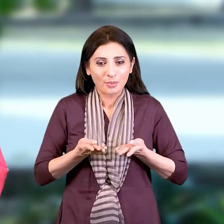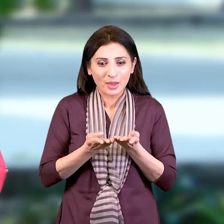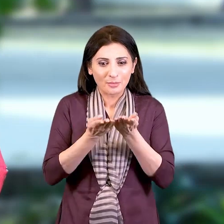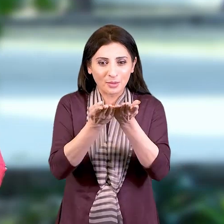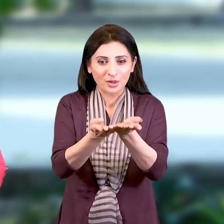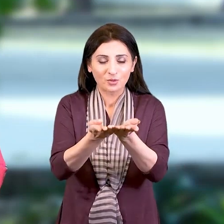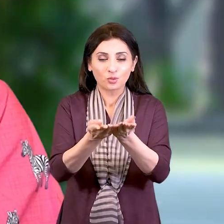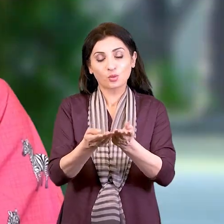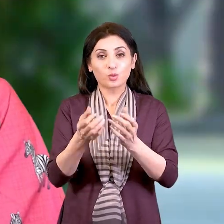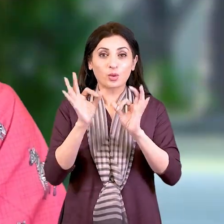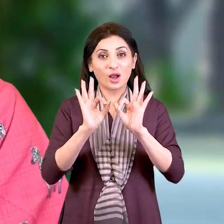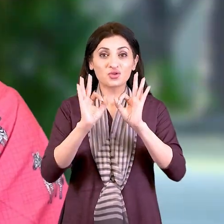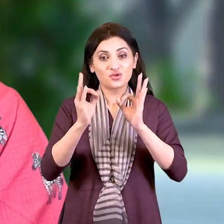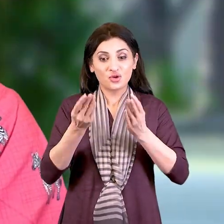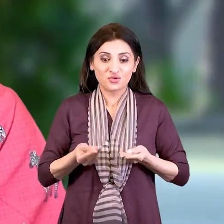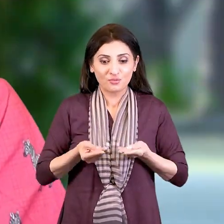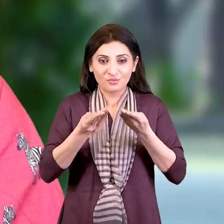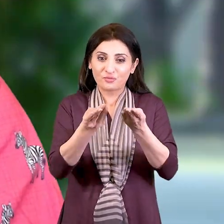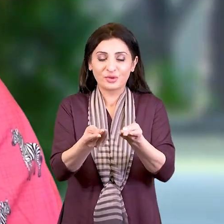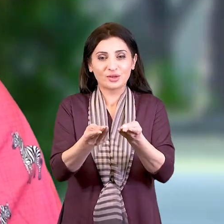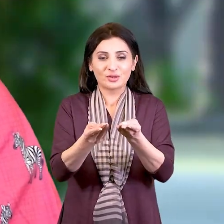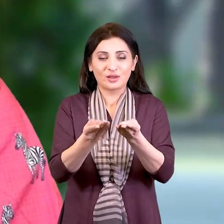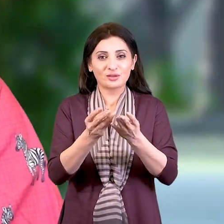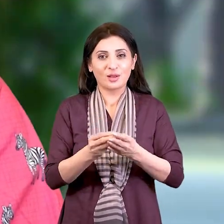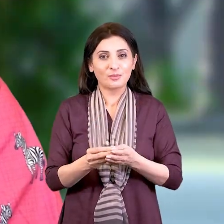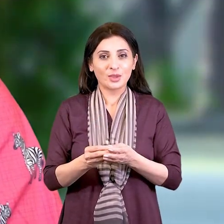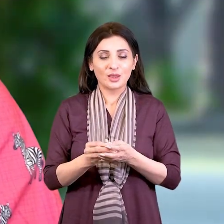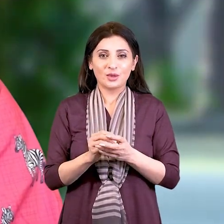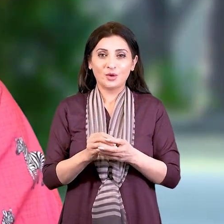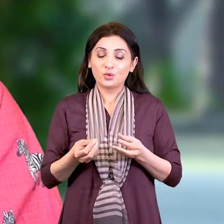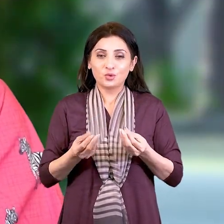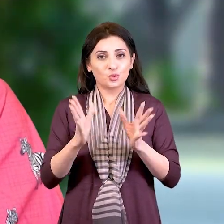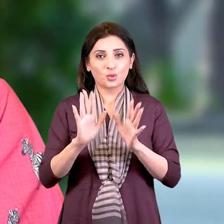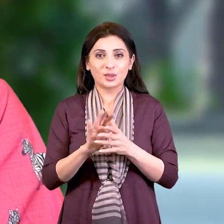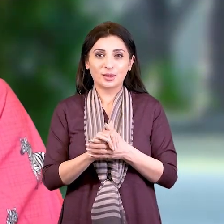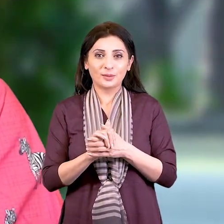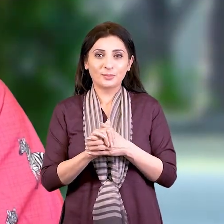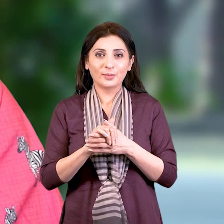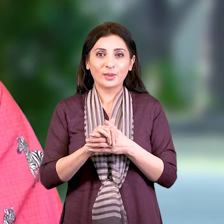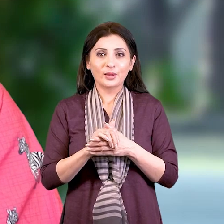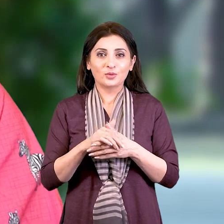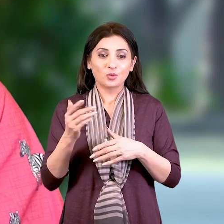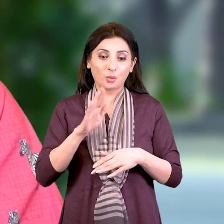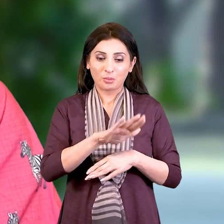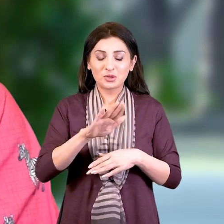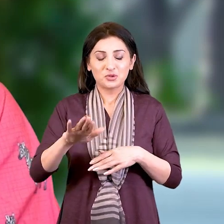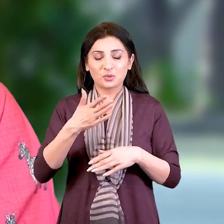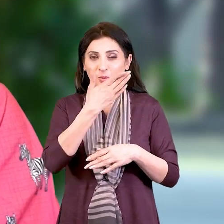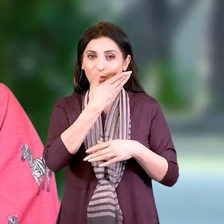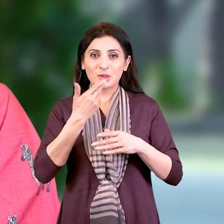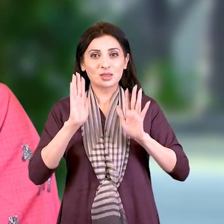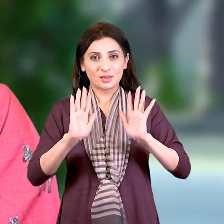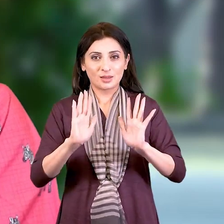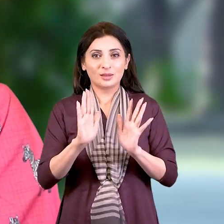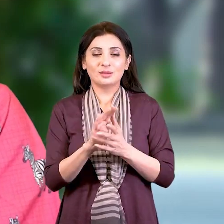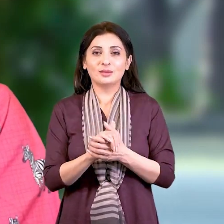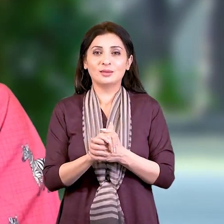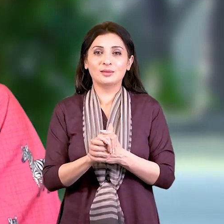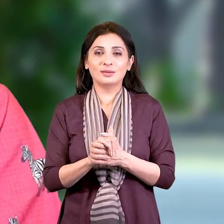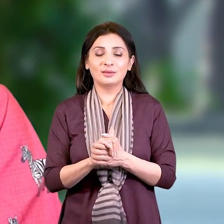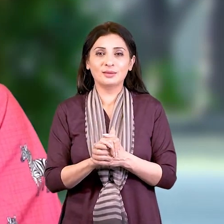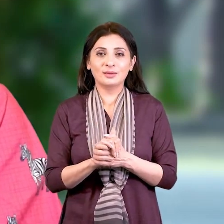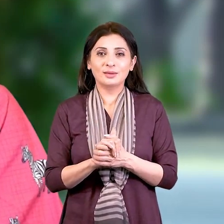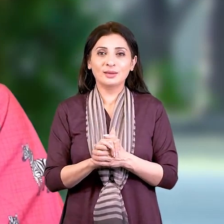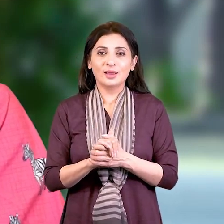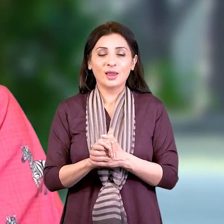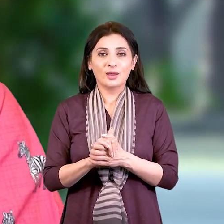and our kids love them, we like them, and then whenever we would call anybody over they would love the pizza. So then when we came